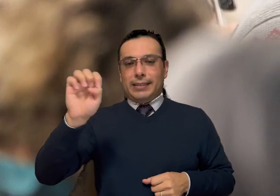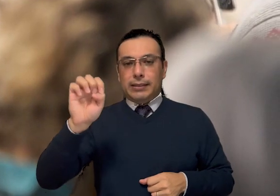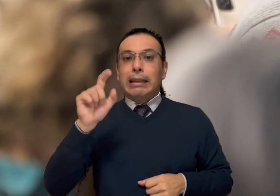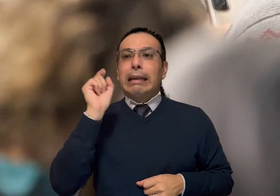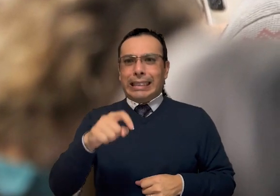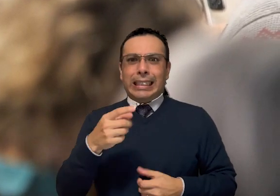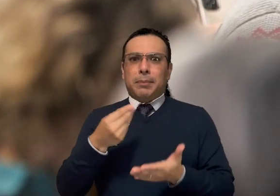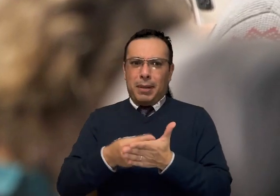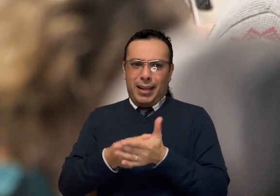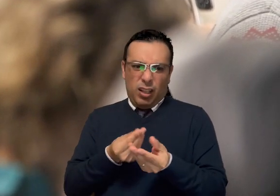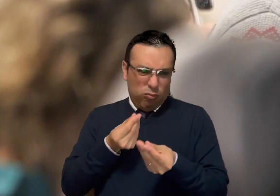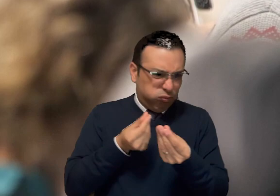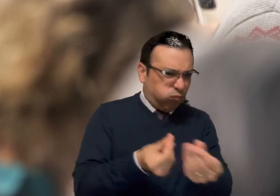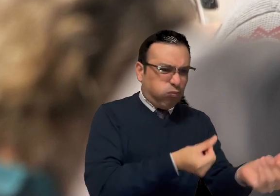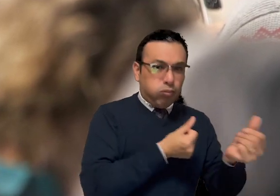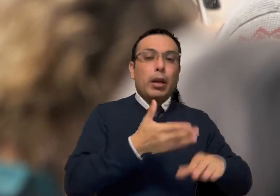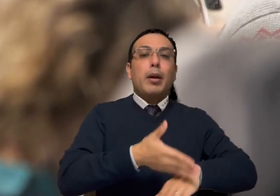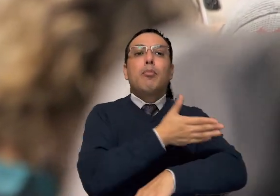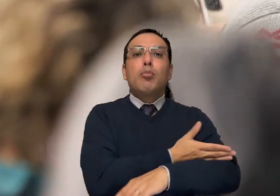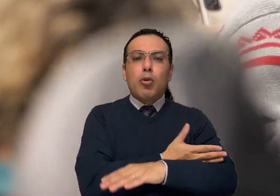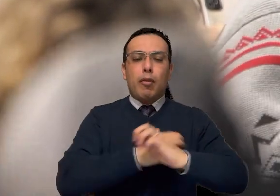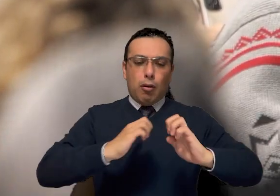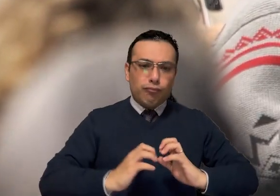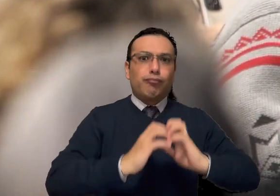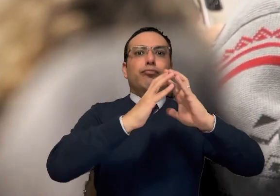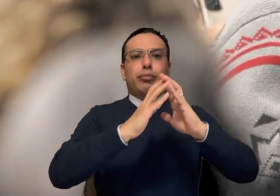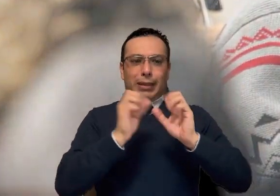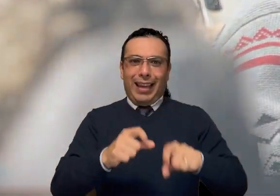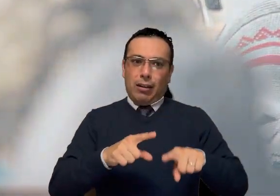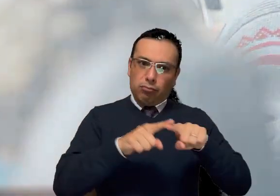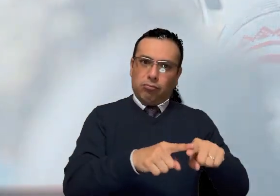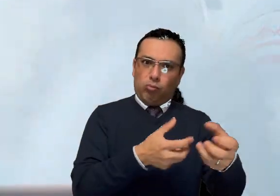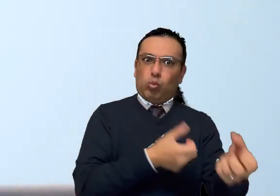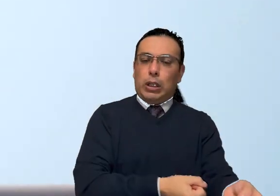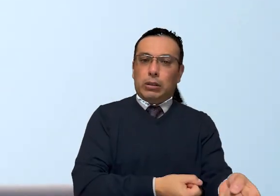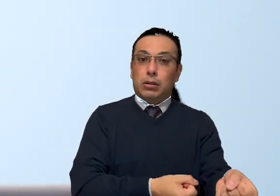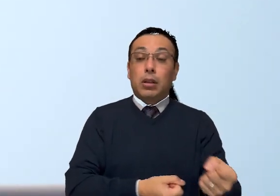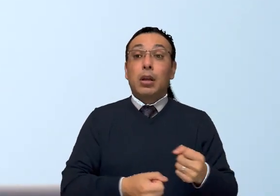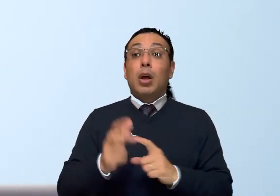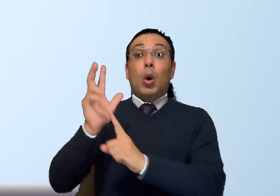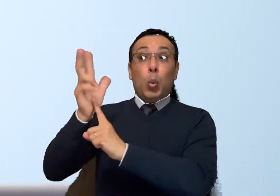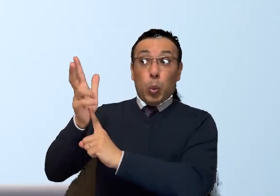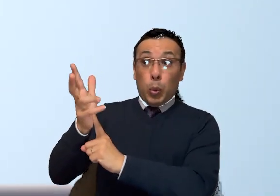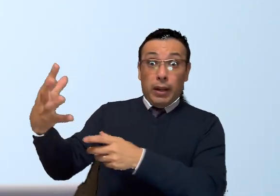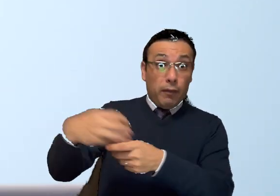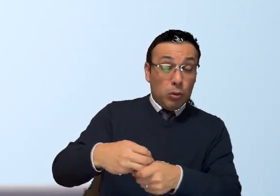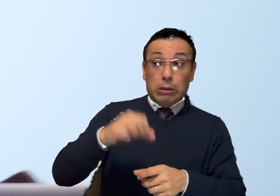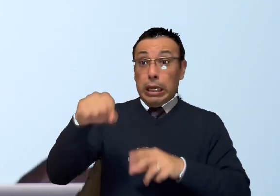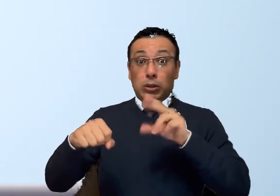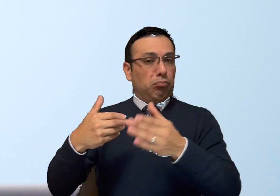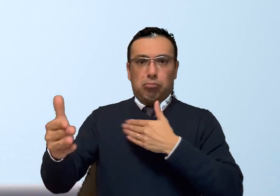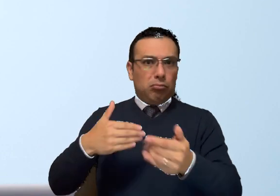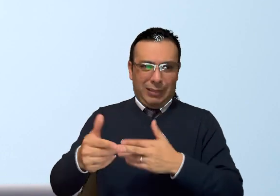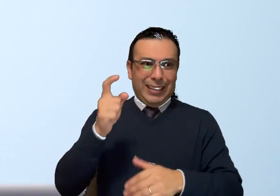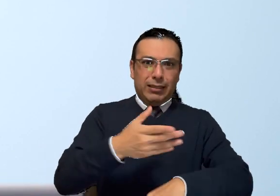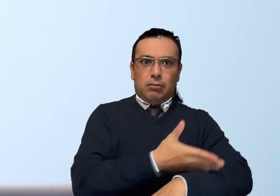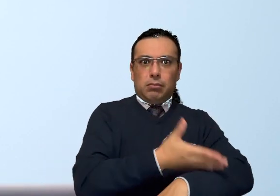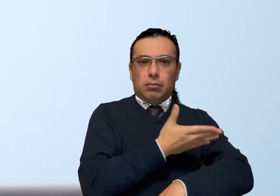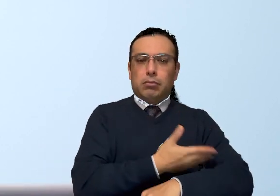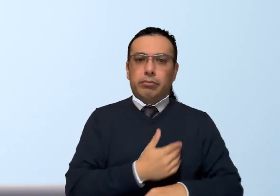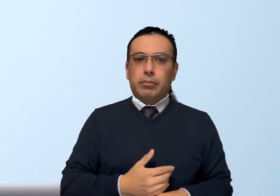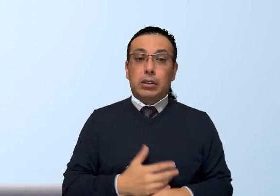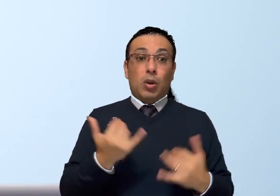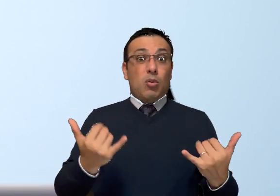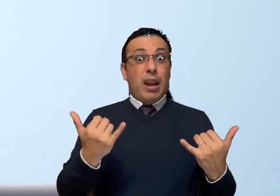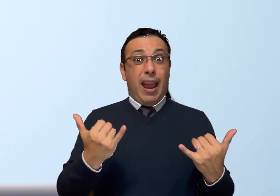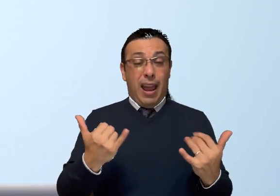to improve resiliency and reliability. And this is regardless of whether or not offshore wind is developed. Increasing volatile weather, so